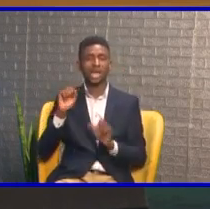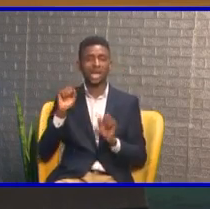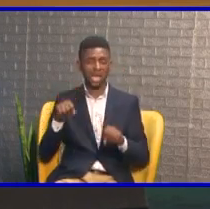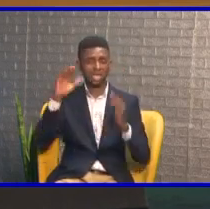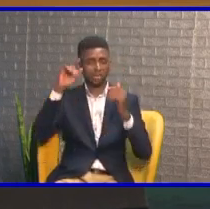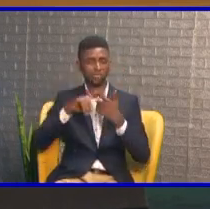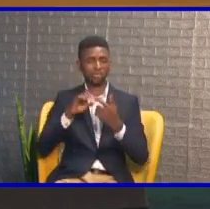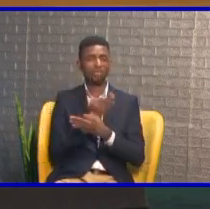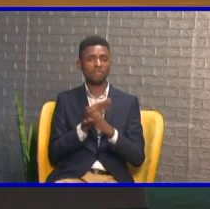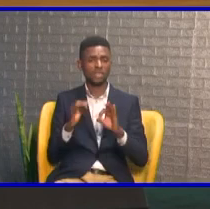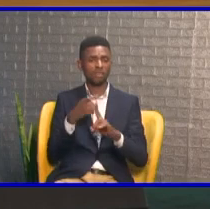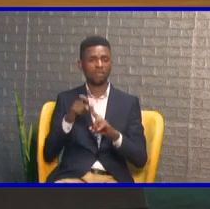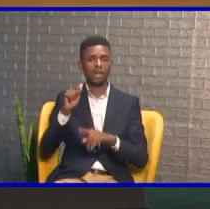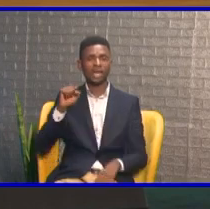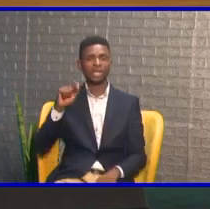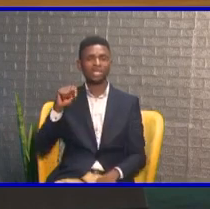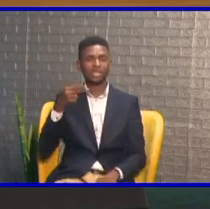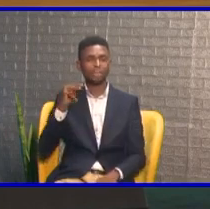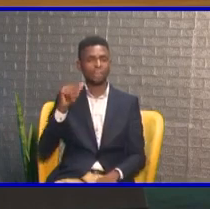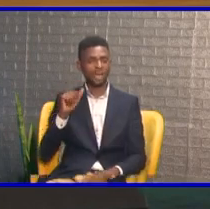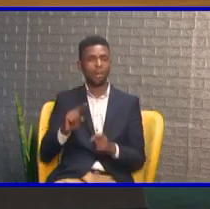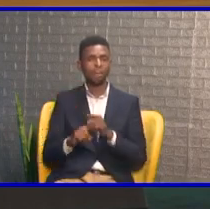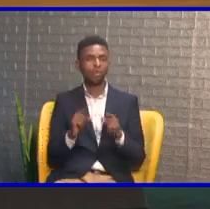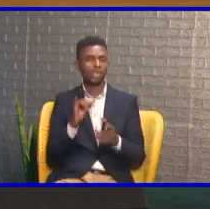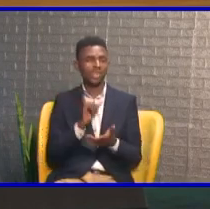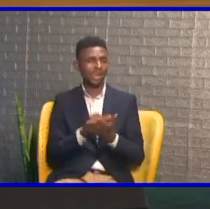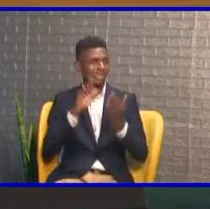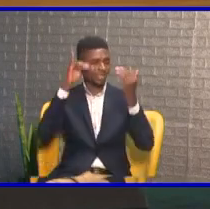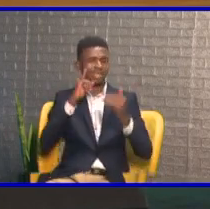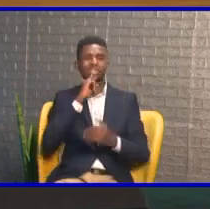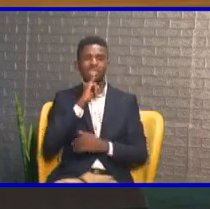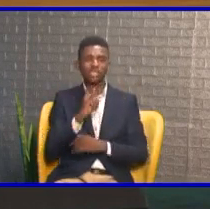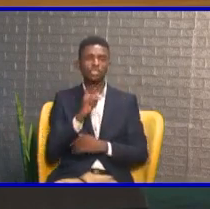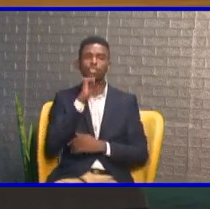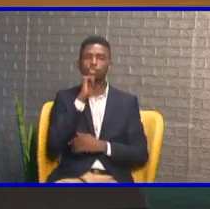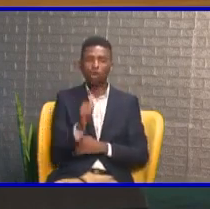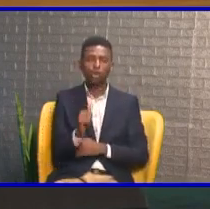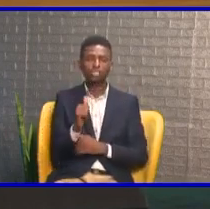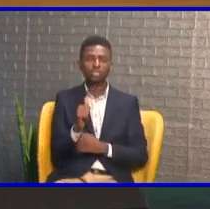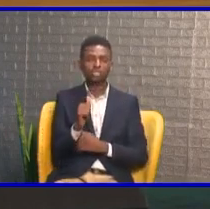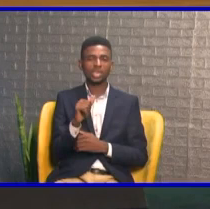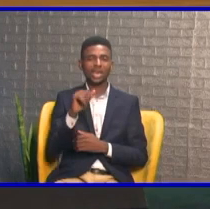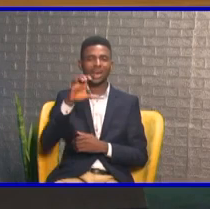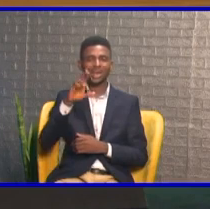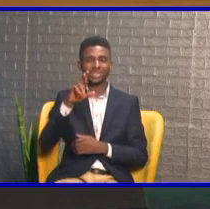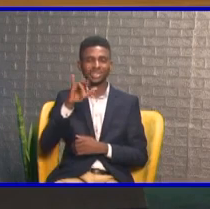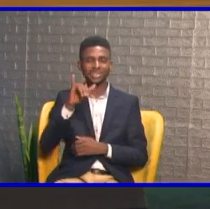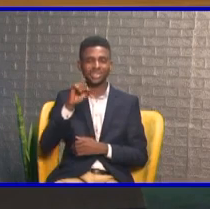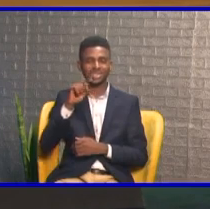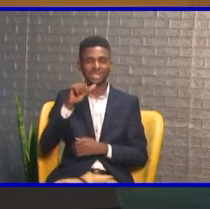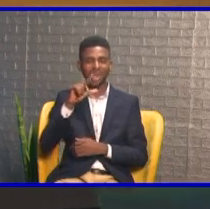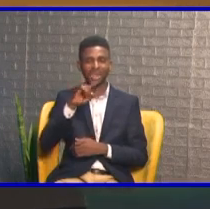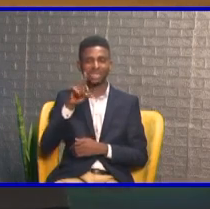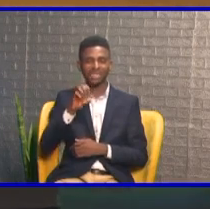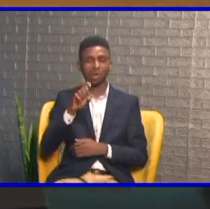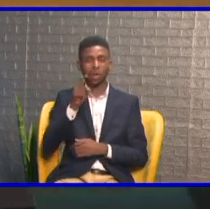expectation. But the expectation is not crystallized until you imagine it. So the man that has cancer should